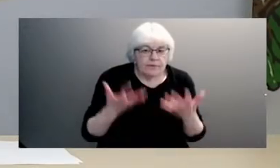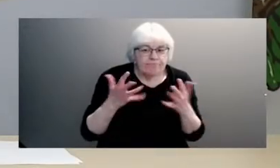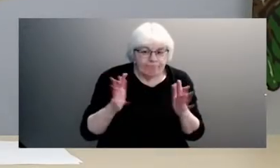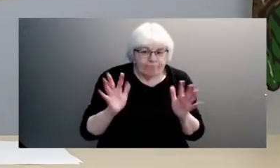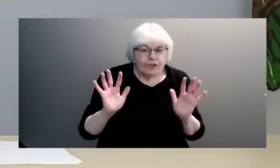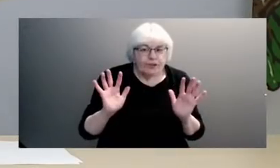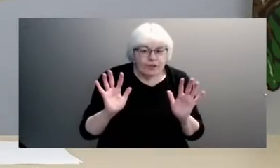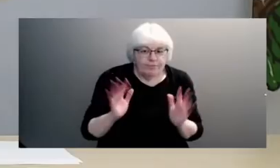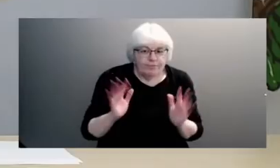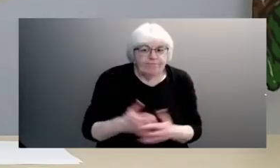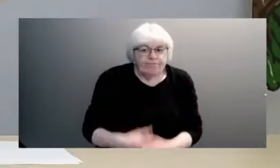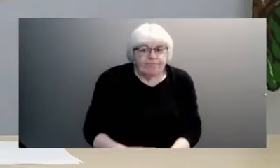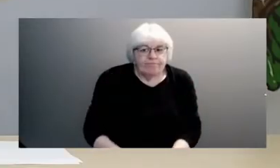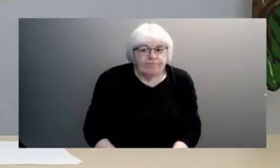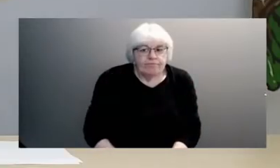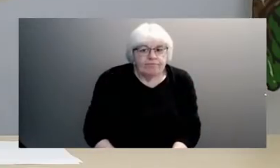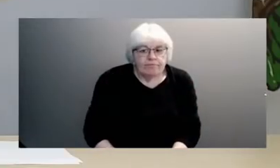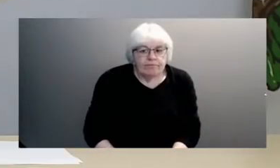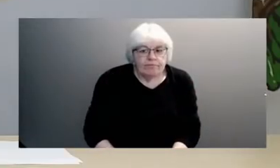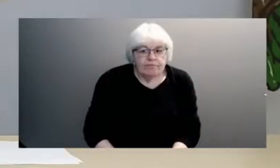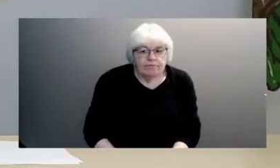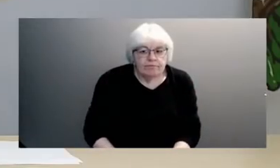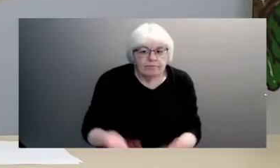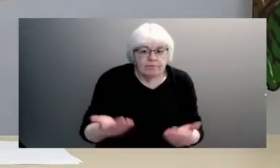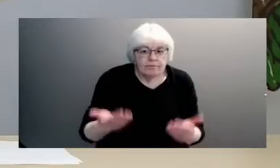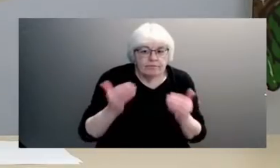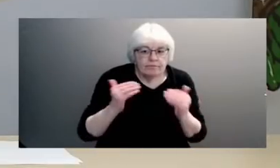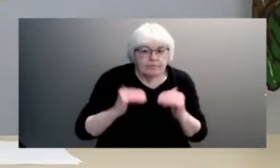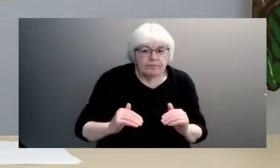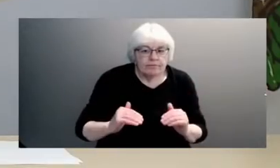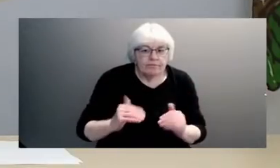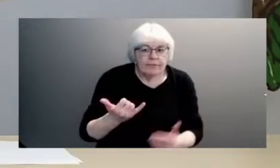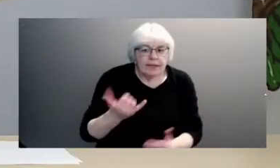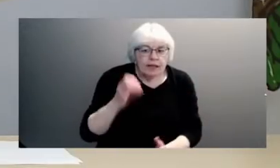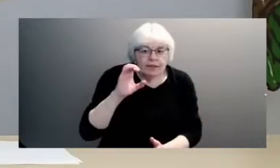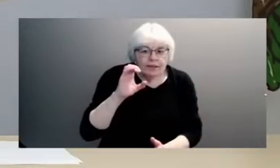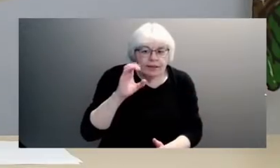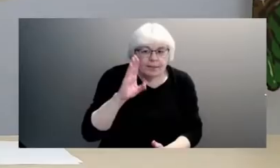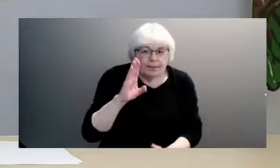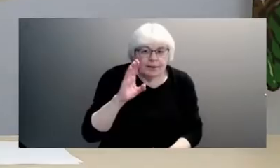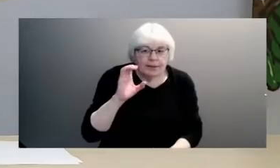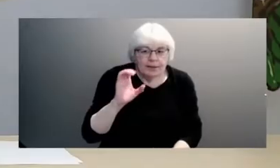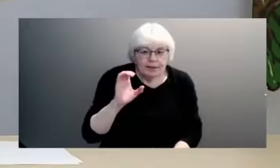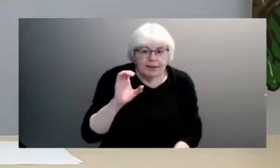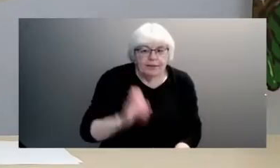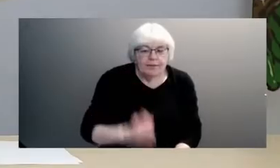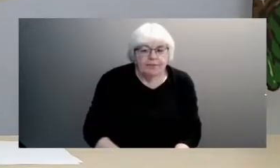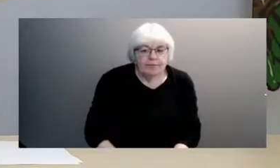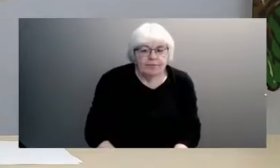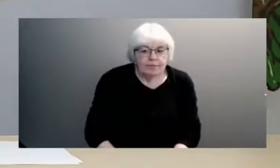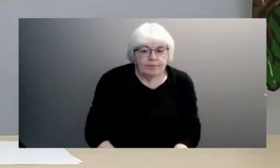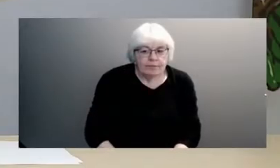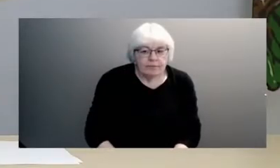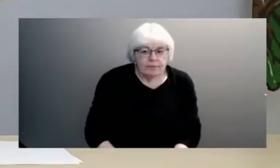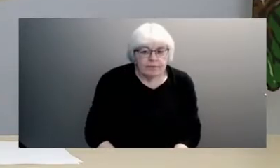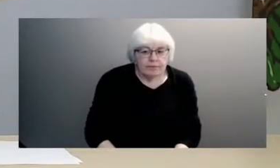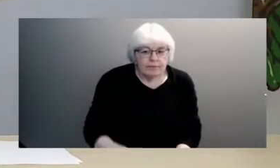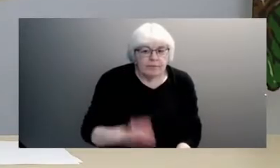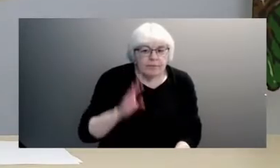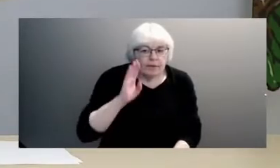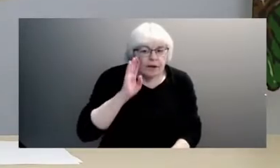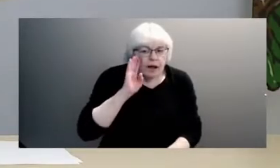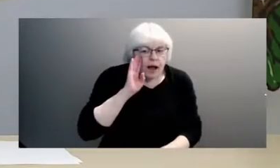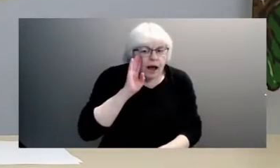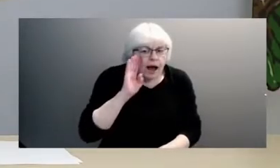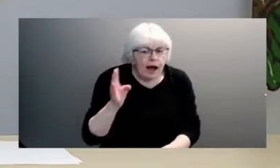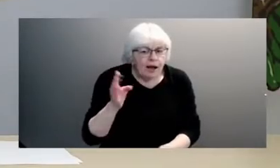Steve Bruce, CBC. Hi there, Dr. Morrison. You were talking about our capacity to contact trace. I'm wondering